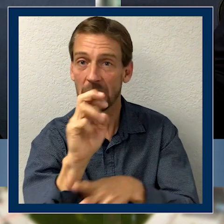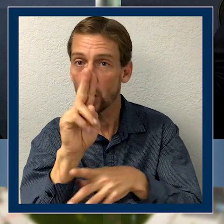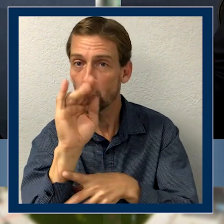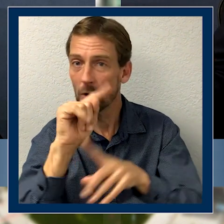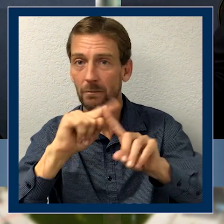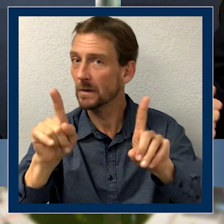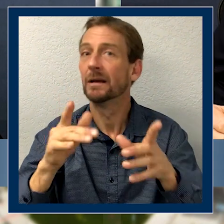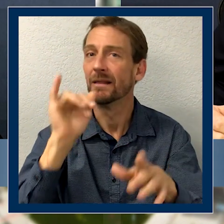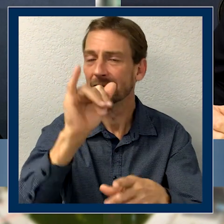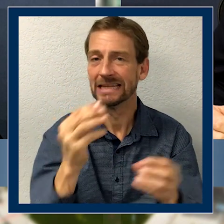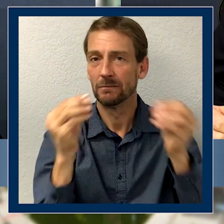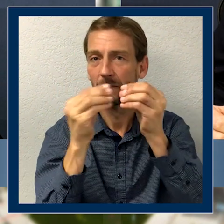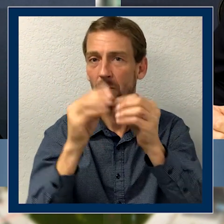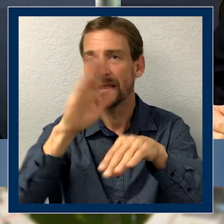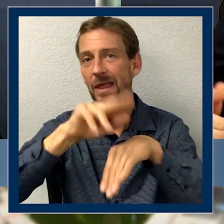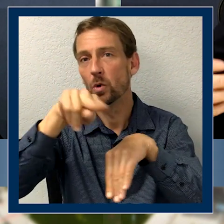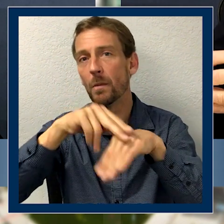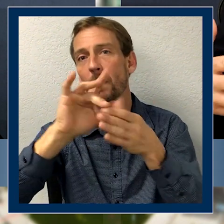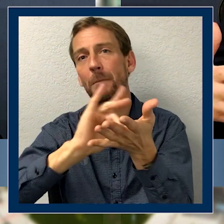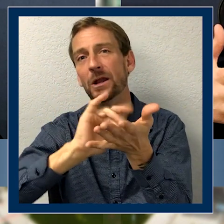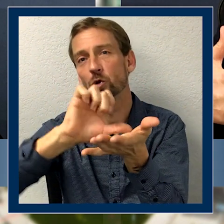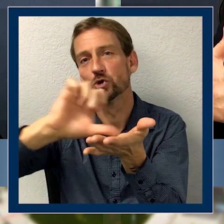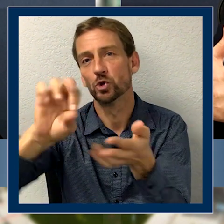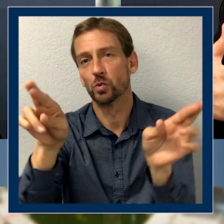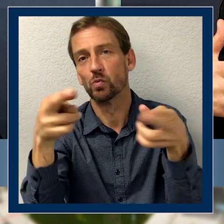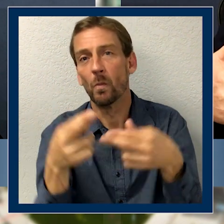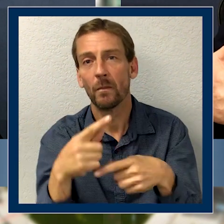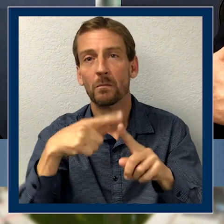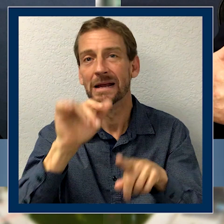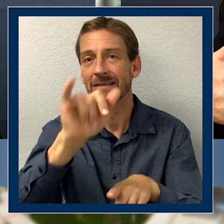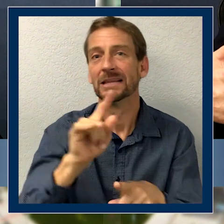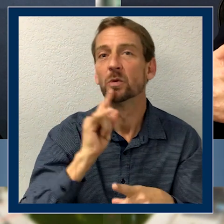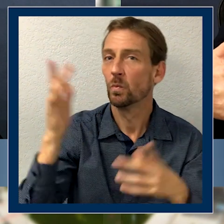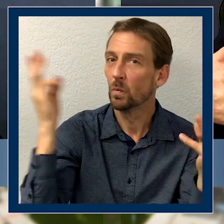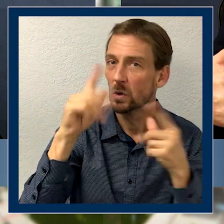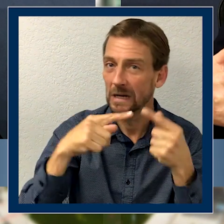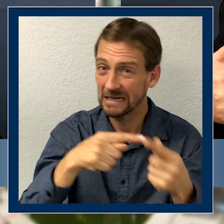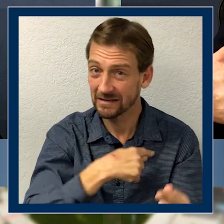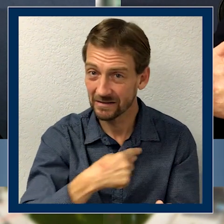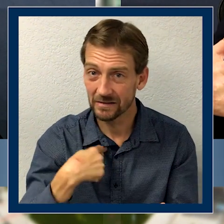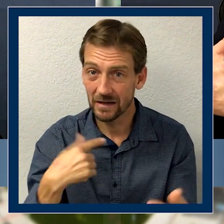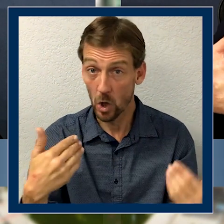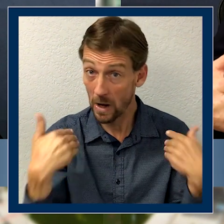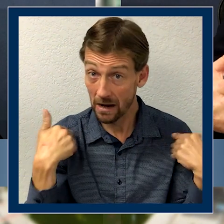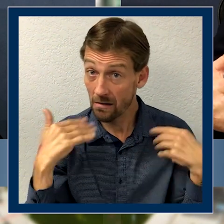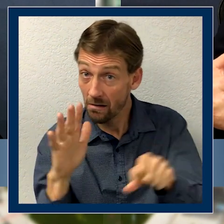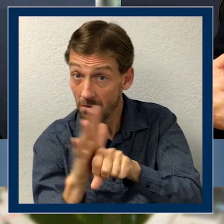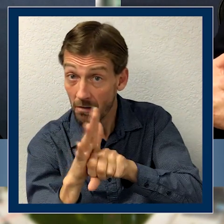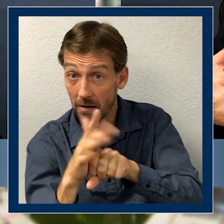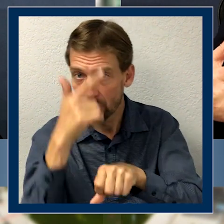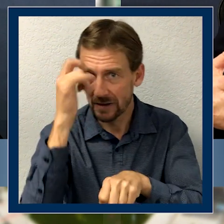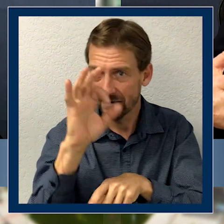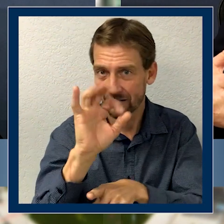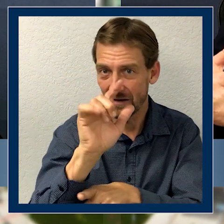than what you'd see in a medical surgical unit. So, and that's what really worries us. You know, do we have the capacity? The flu is